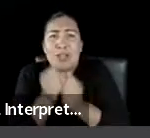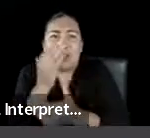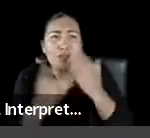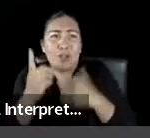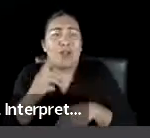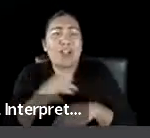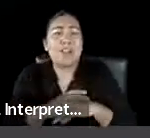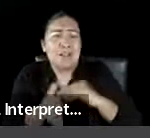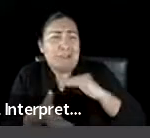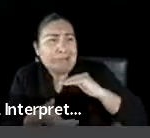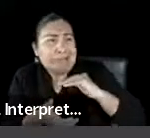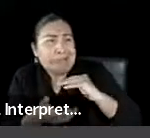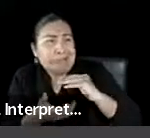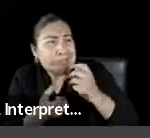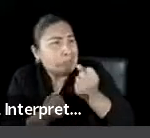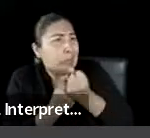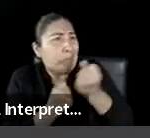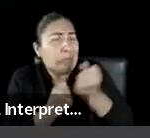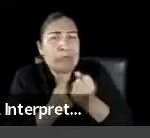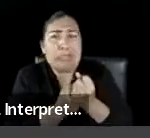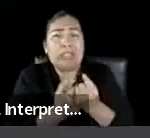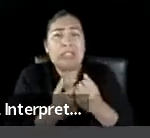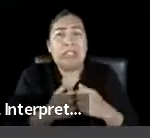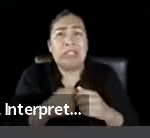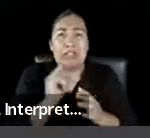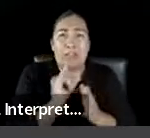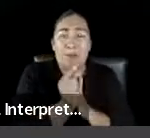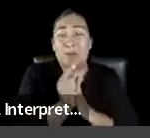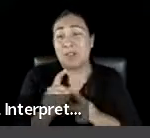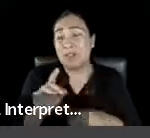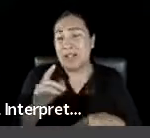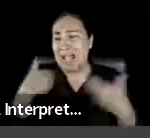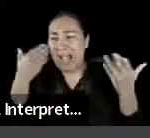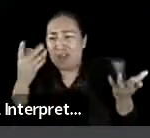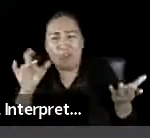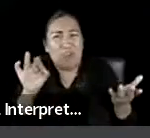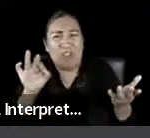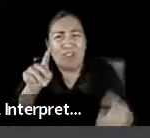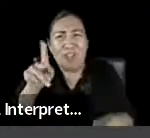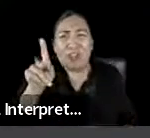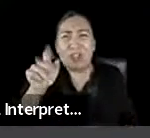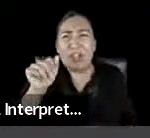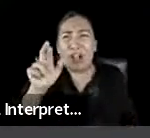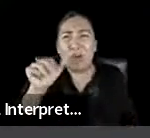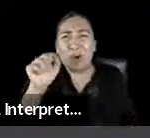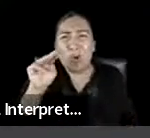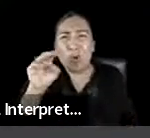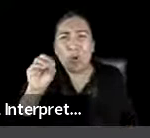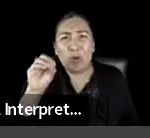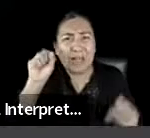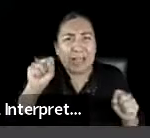And Crum, I don't even know if you hear me, but if you can, man, I love you. I appreciate you. And